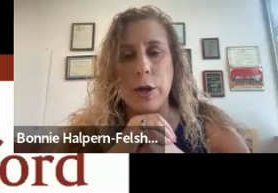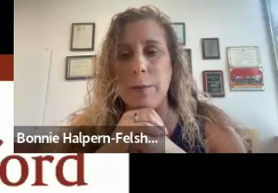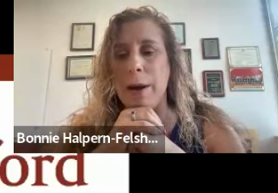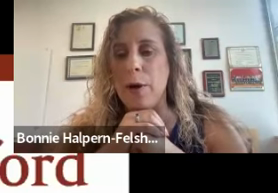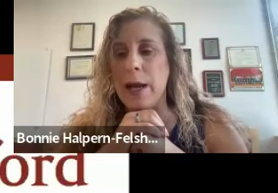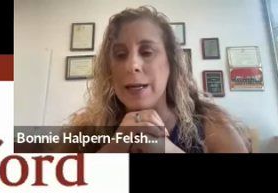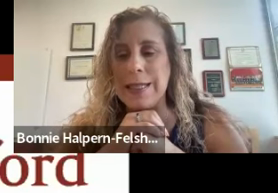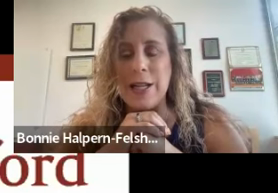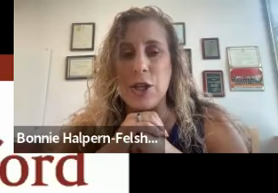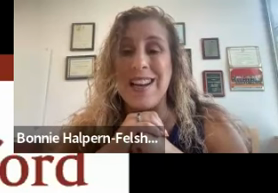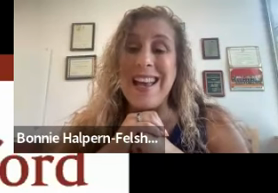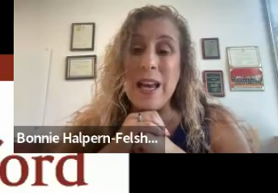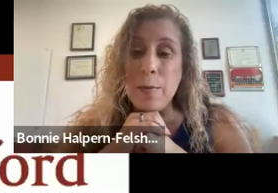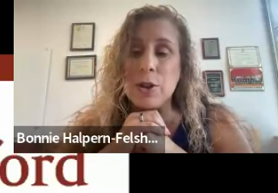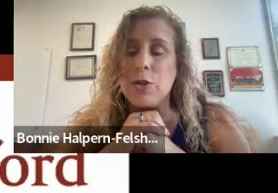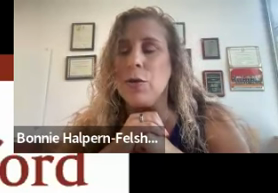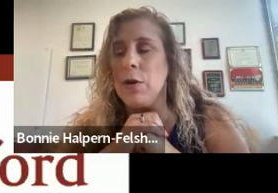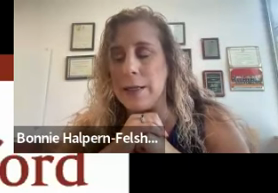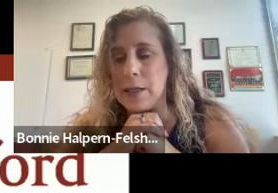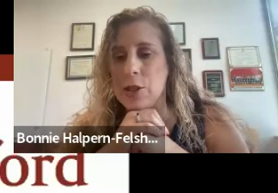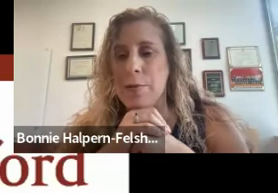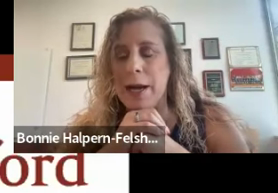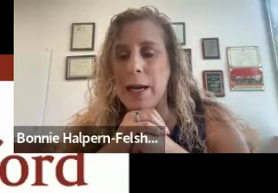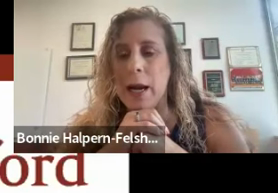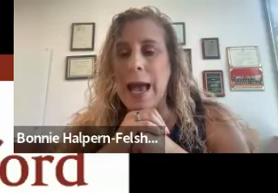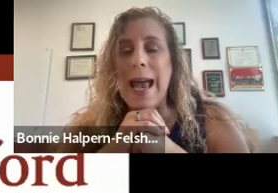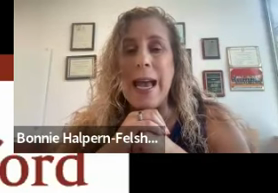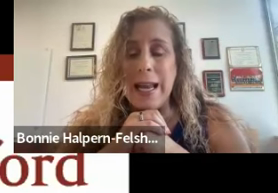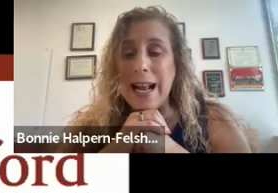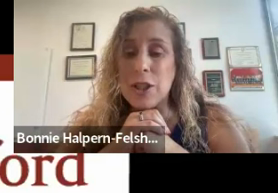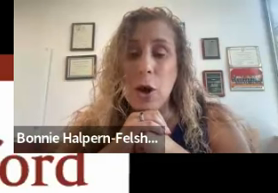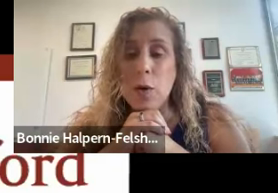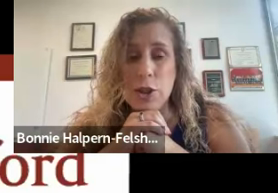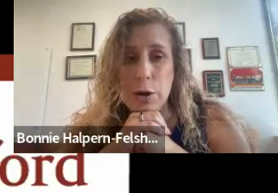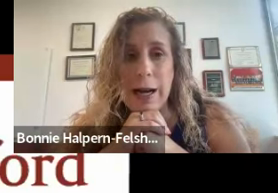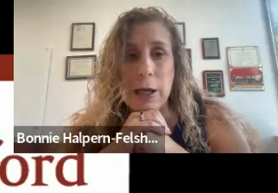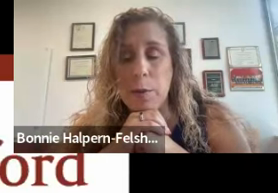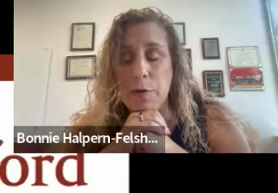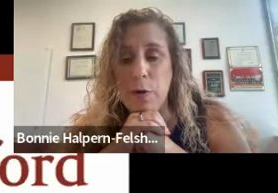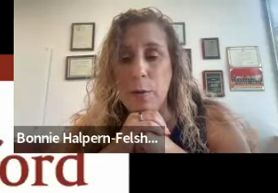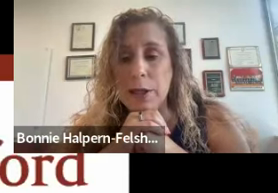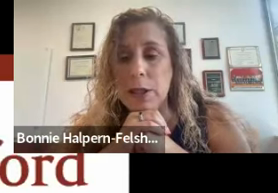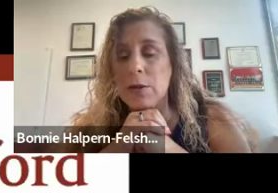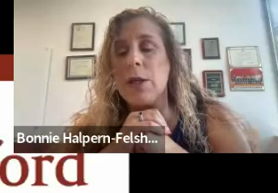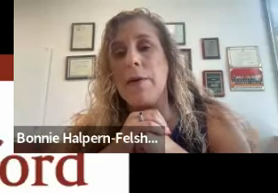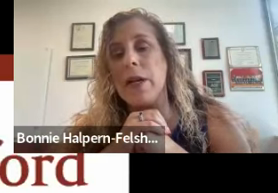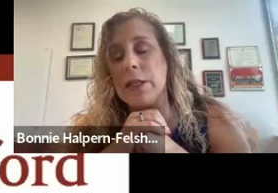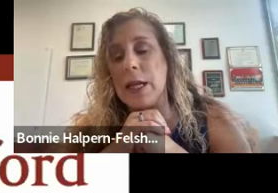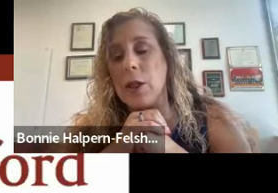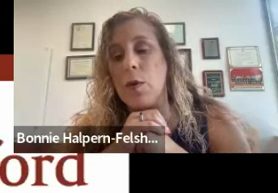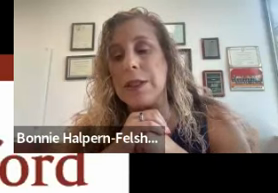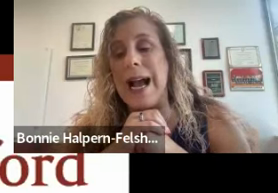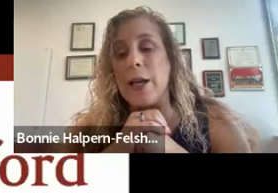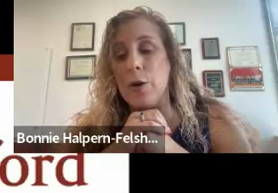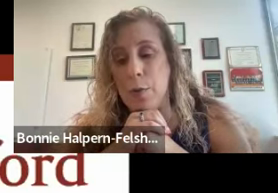your learning, memory, attention, impulse control, and decision-making. It actually lowers your academic performance, and there's some evidence